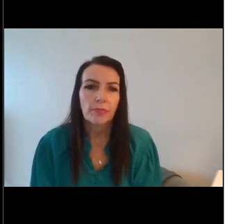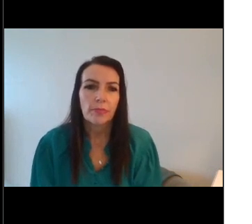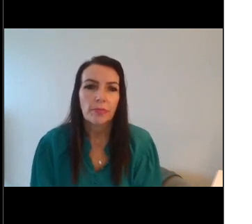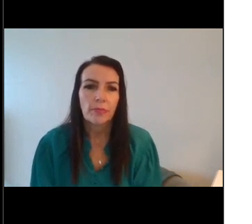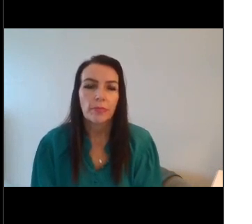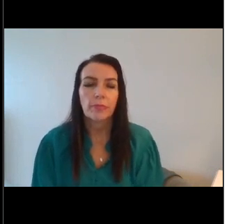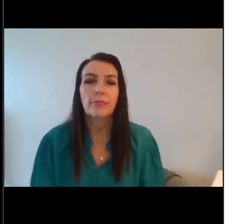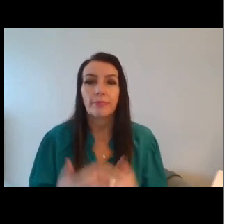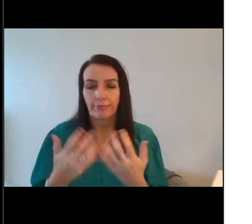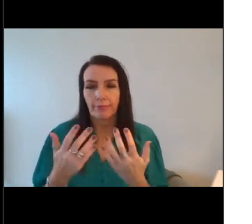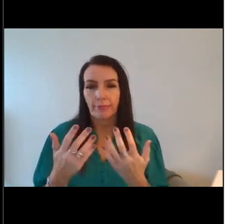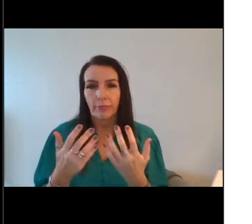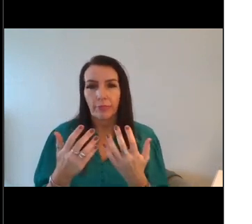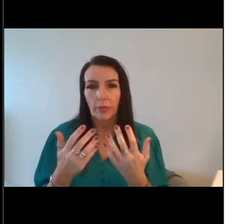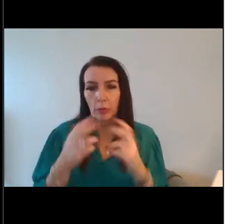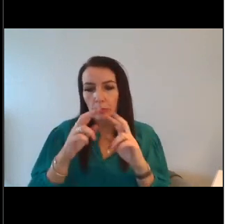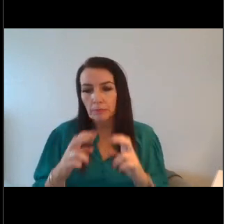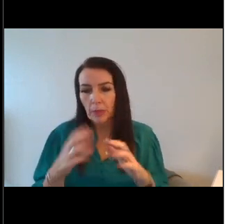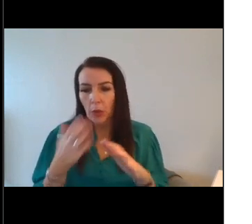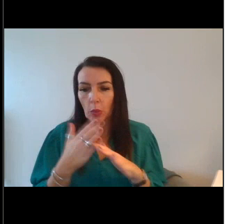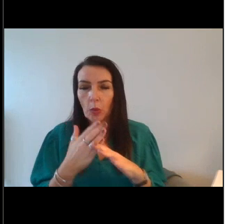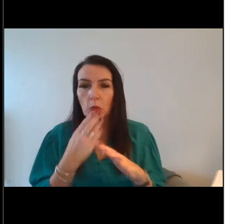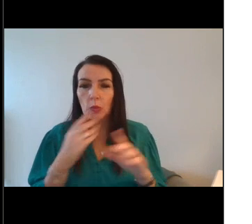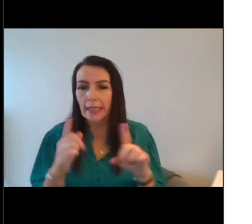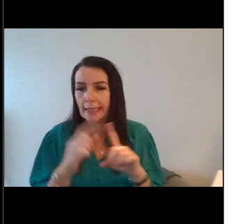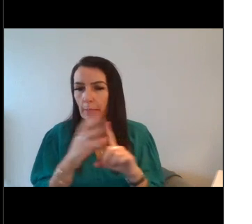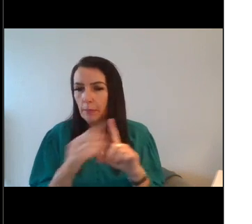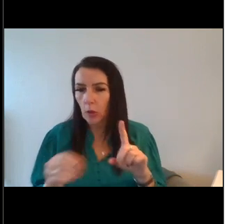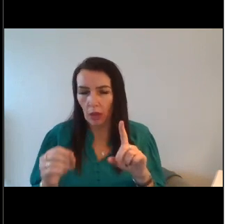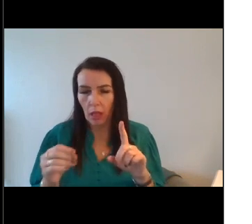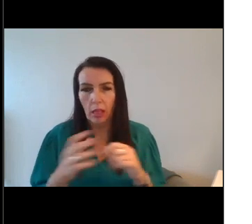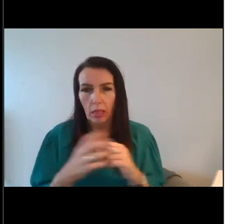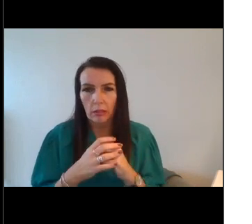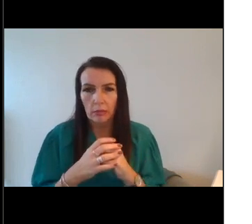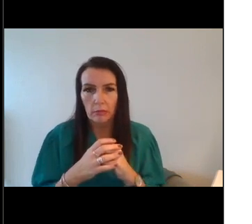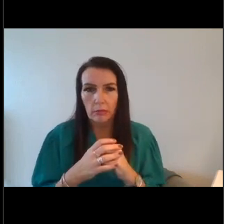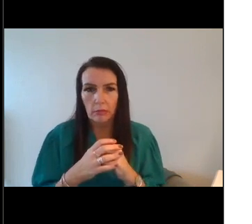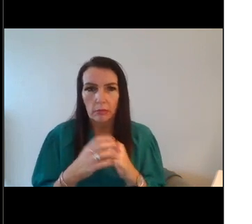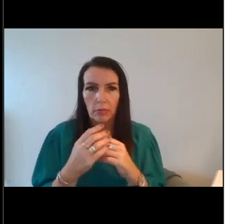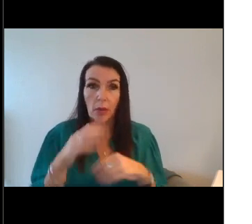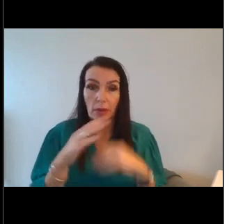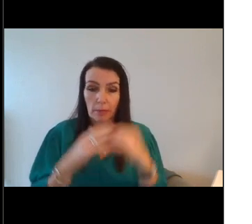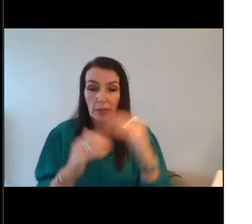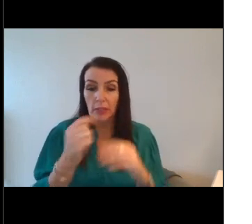So to start, we scoped out the work using the same model I described earlier. So we began with building an evidence base.